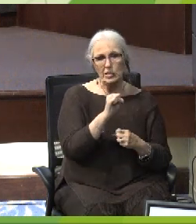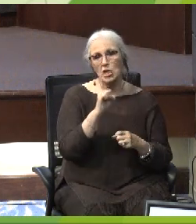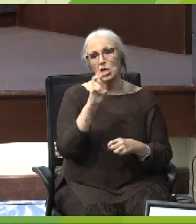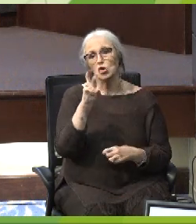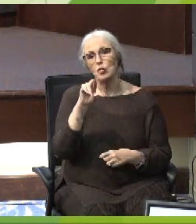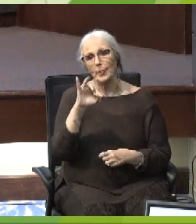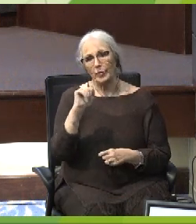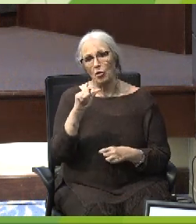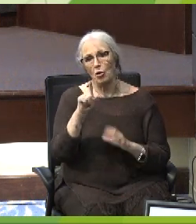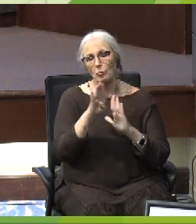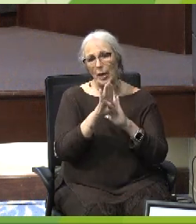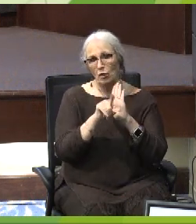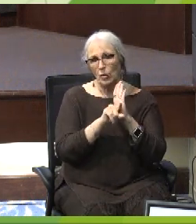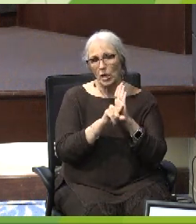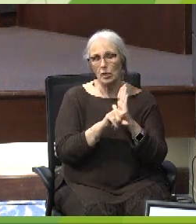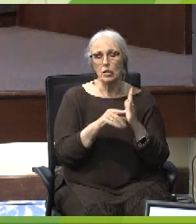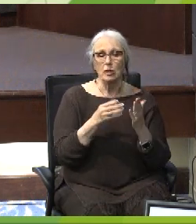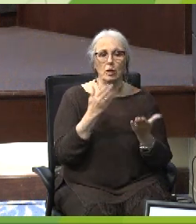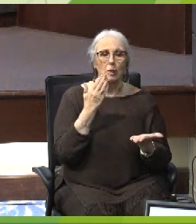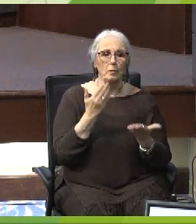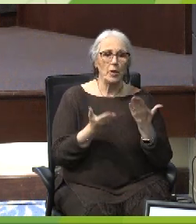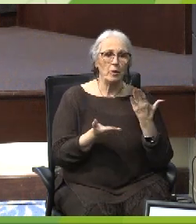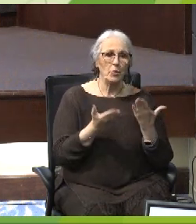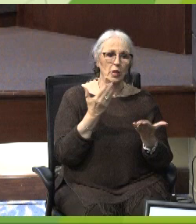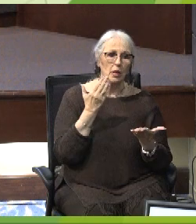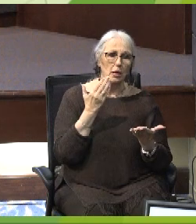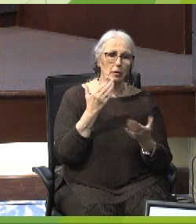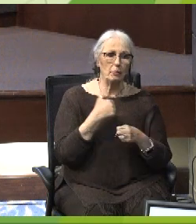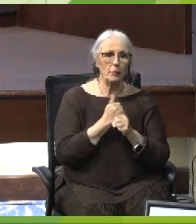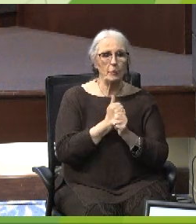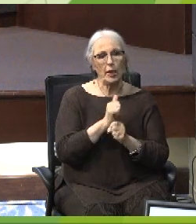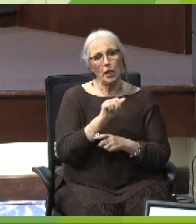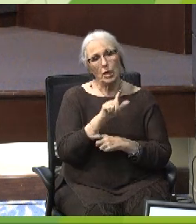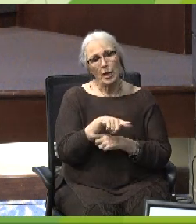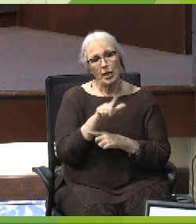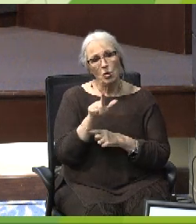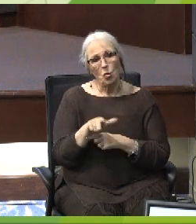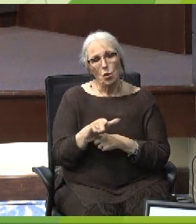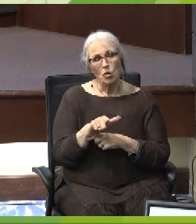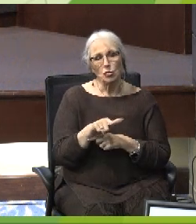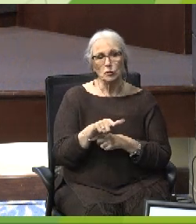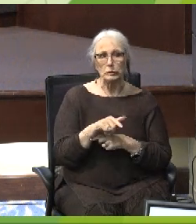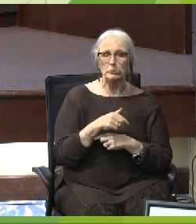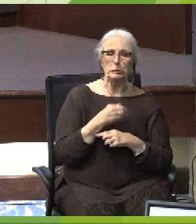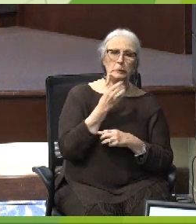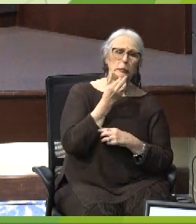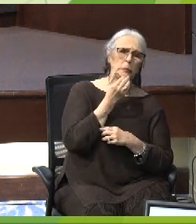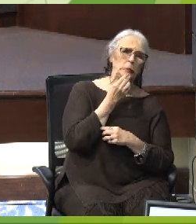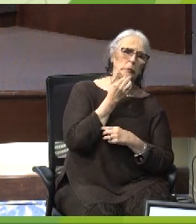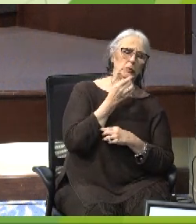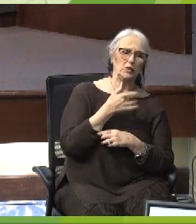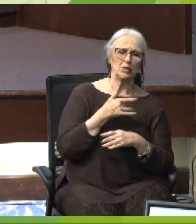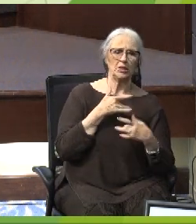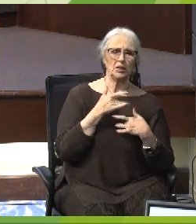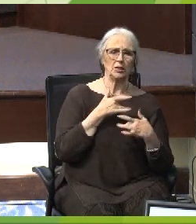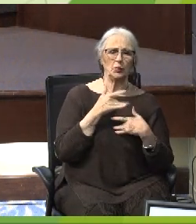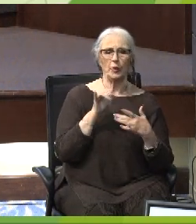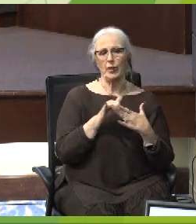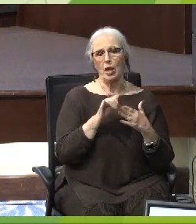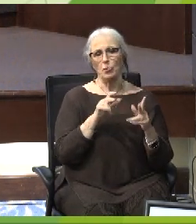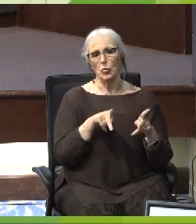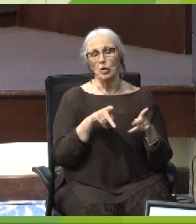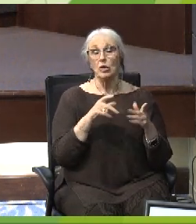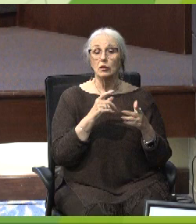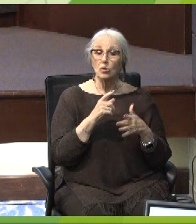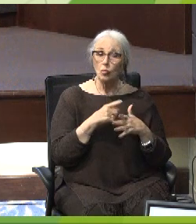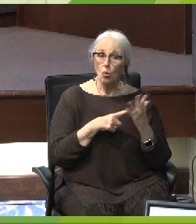background that might make a landlord wary of renting to that individual. So what this does